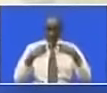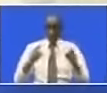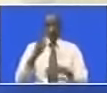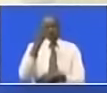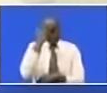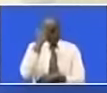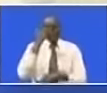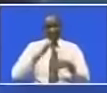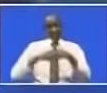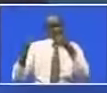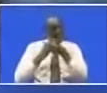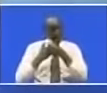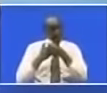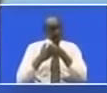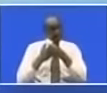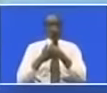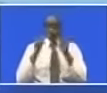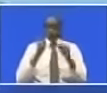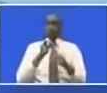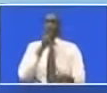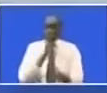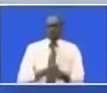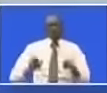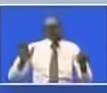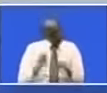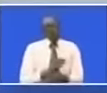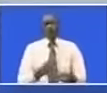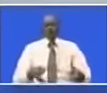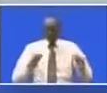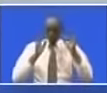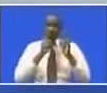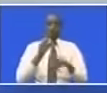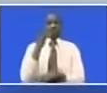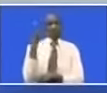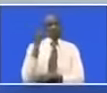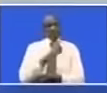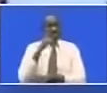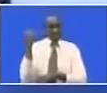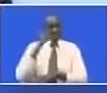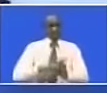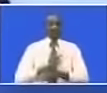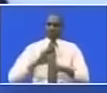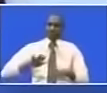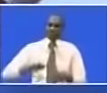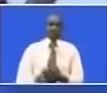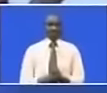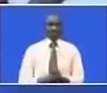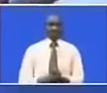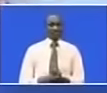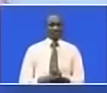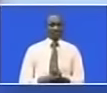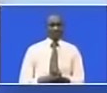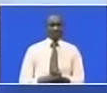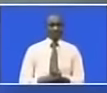at 9 p.m. local time, promising to have the full official results in 3 days' time. Ben Kitili, KTN